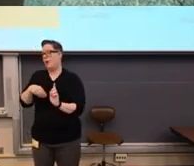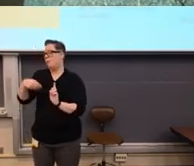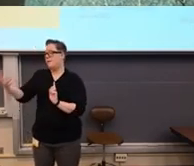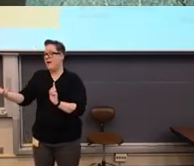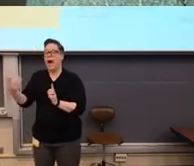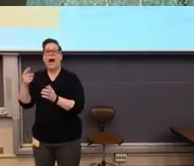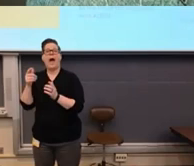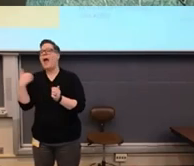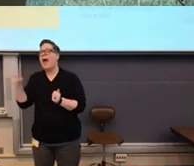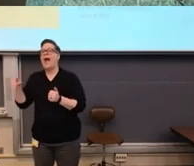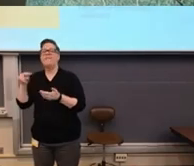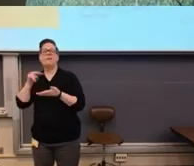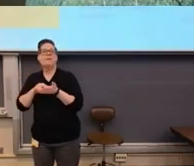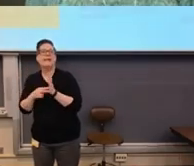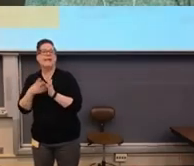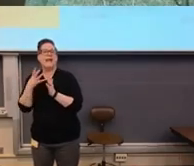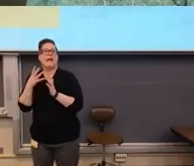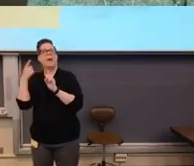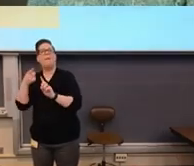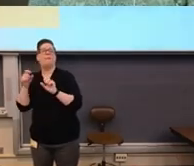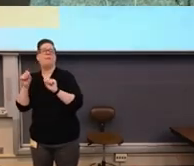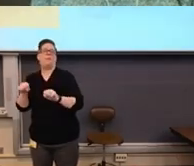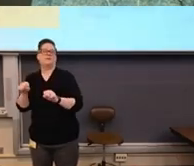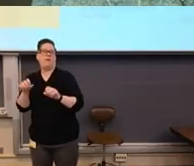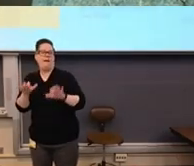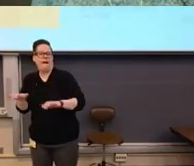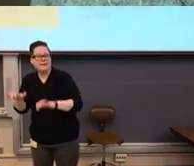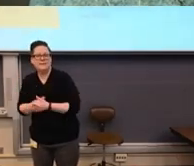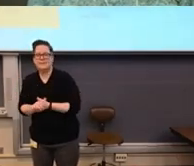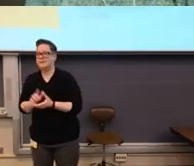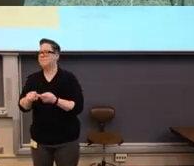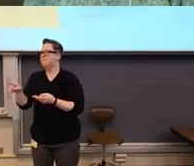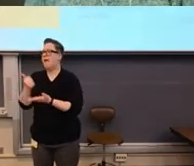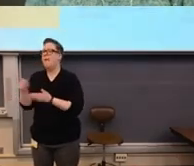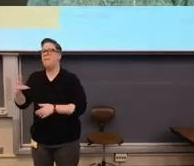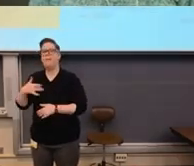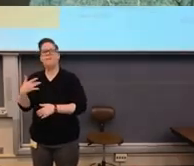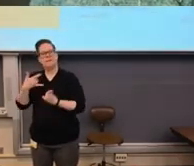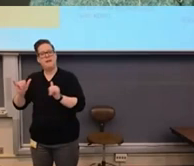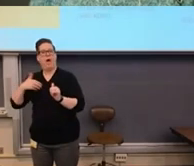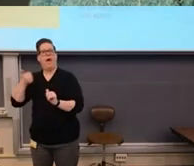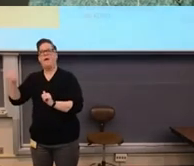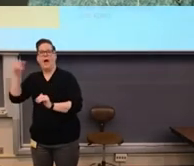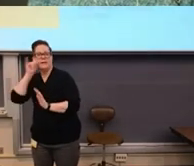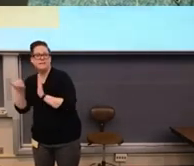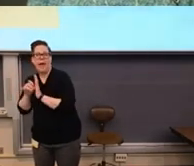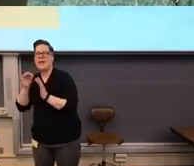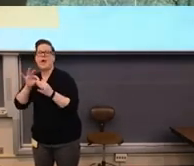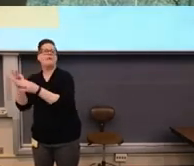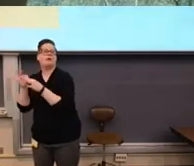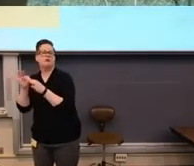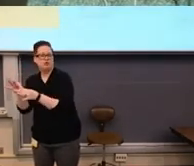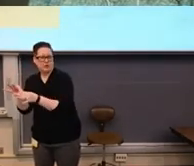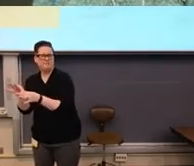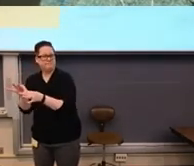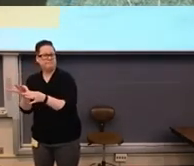with meaning and purposeful activities, helping to maintain a sense of self-identity and relationships with others.